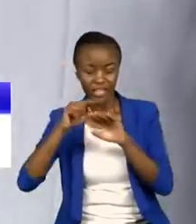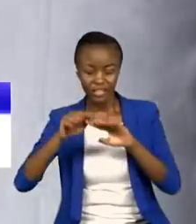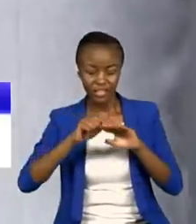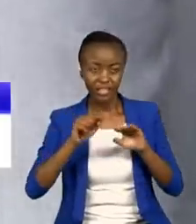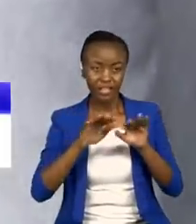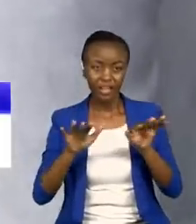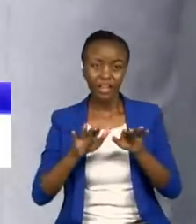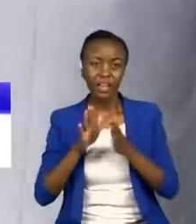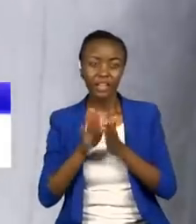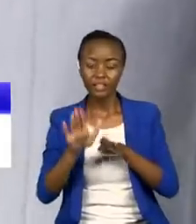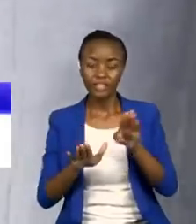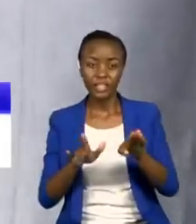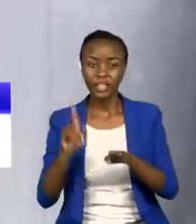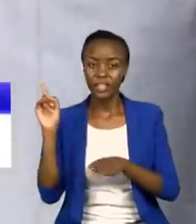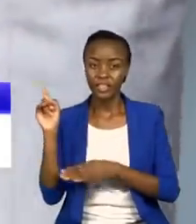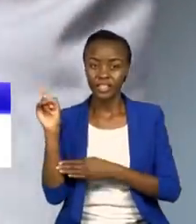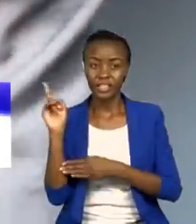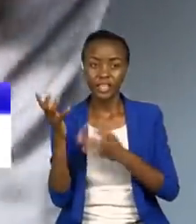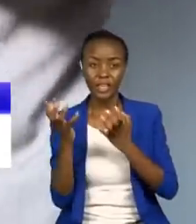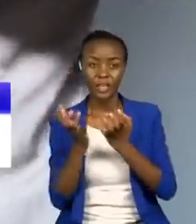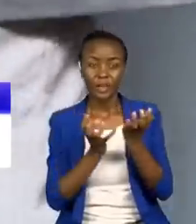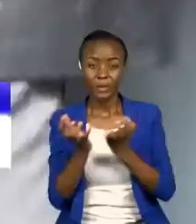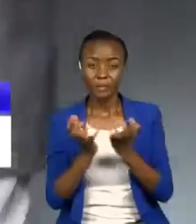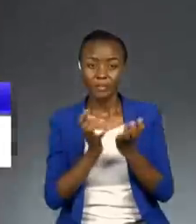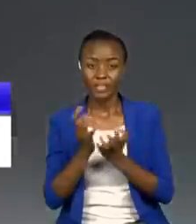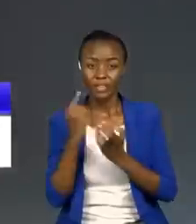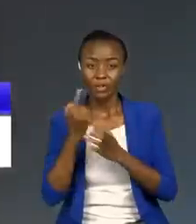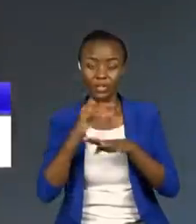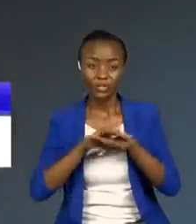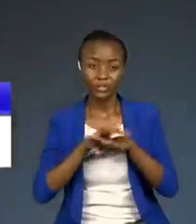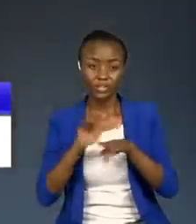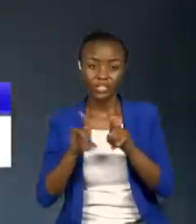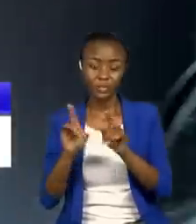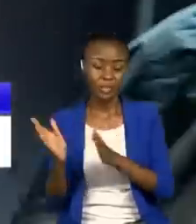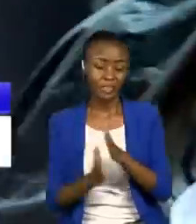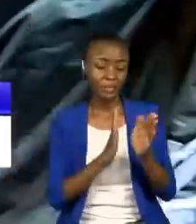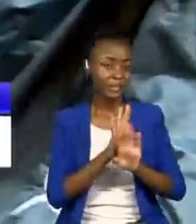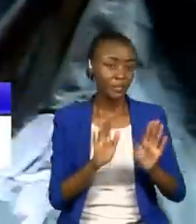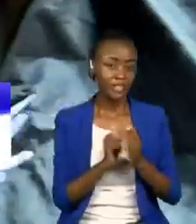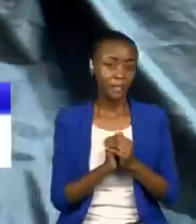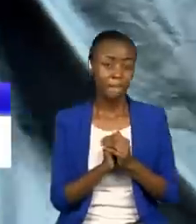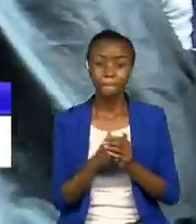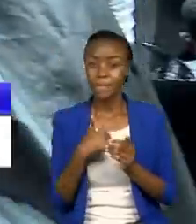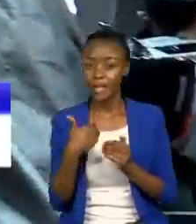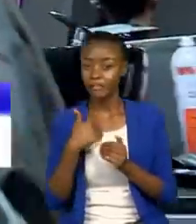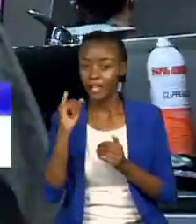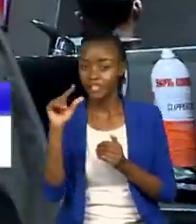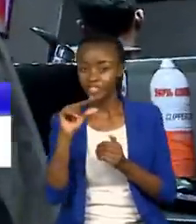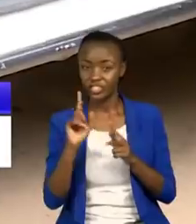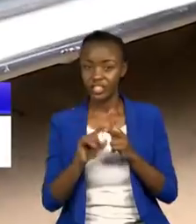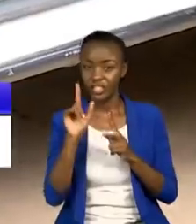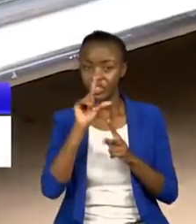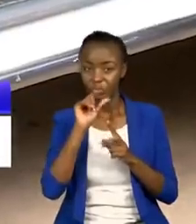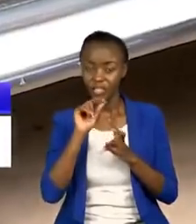the young entrepreneur, business can only be as good as the marketing plan. So I have my Instagram, I have my Twitter, I have